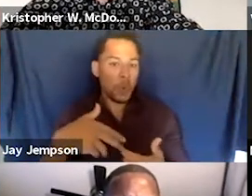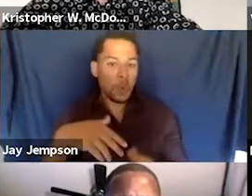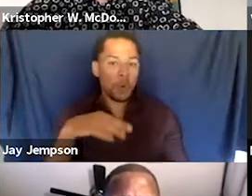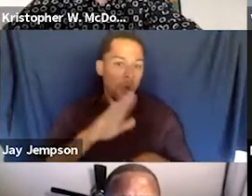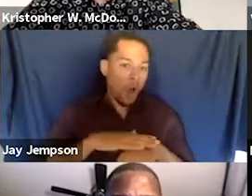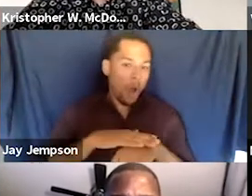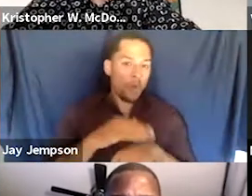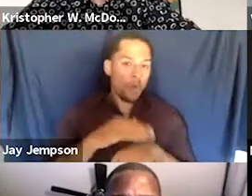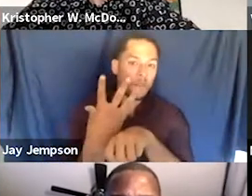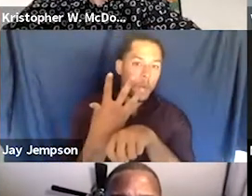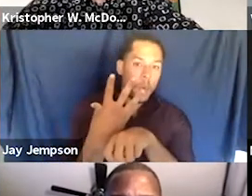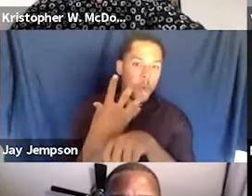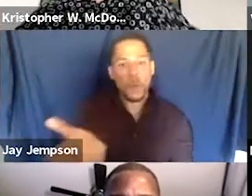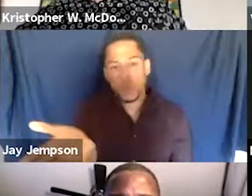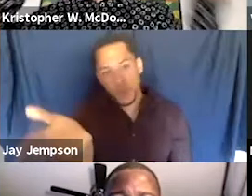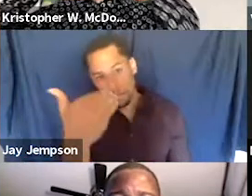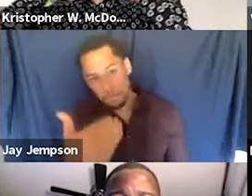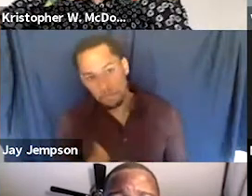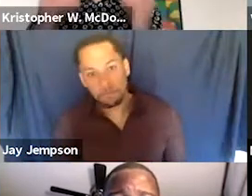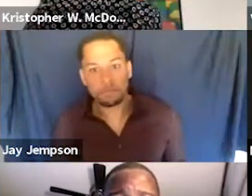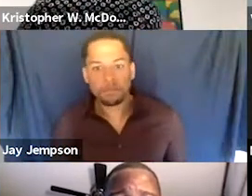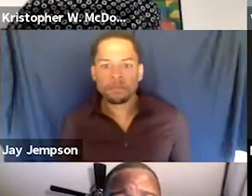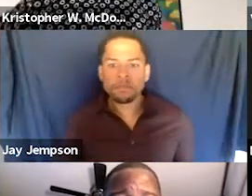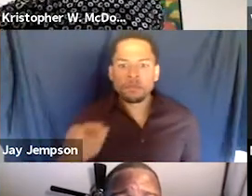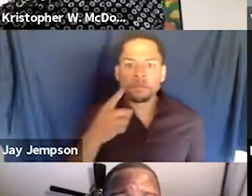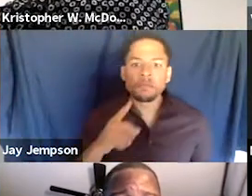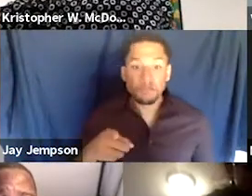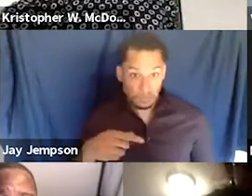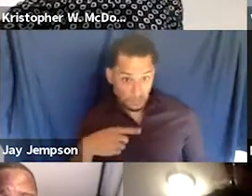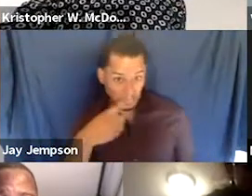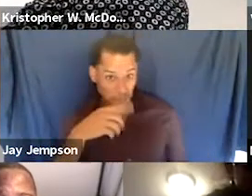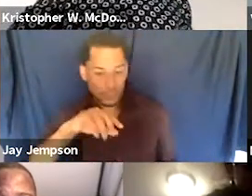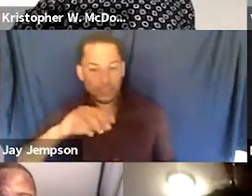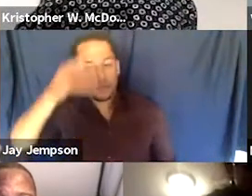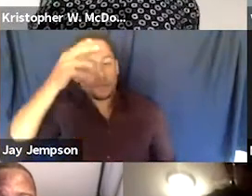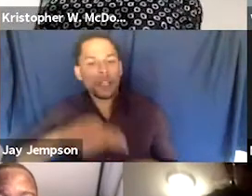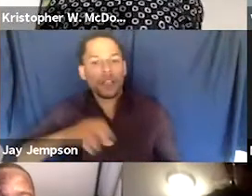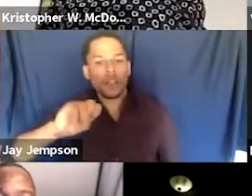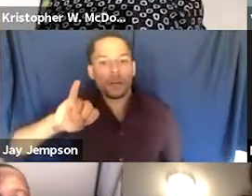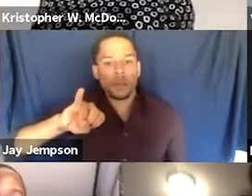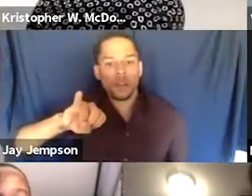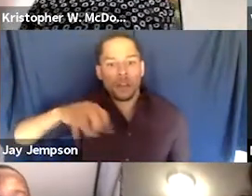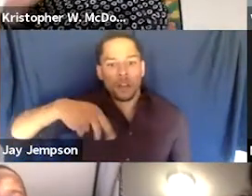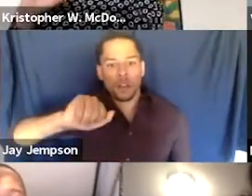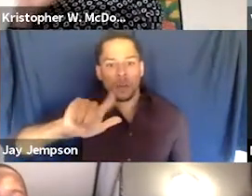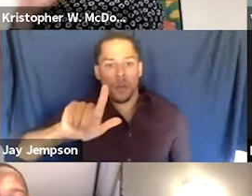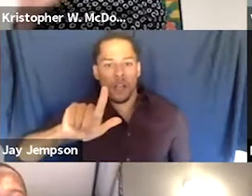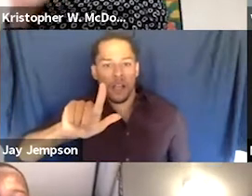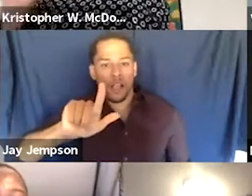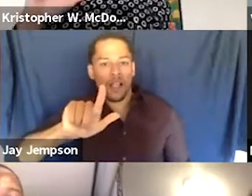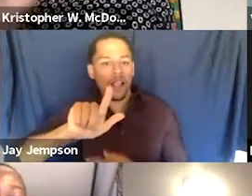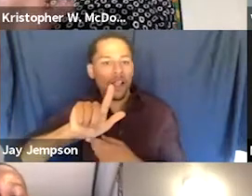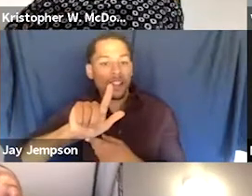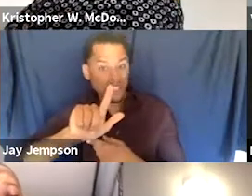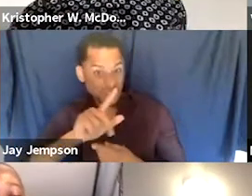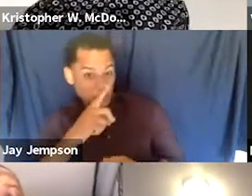you'd like. Can I start us off? Is that okay? It's all good. Go ahead.